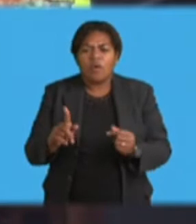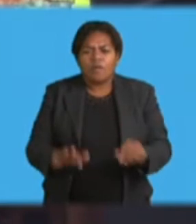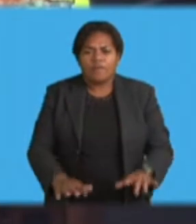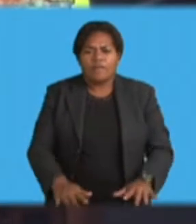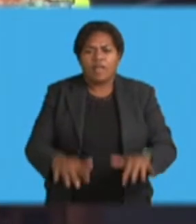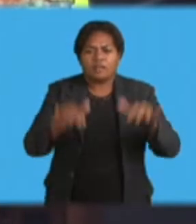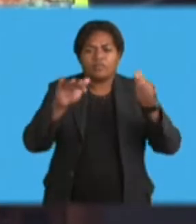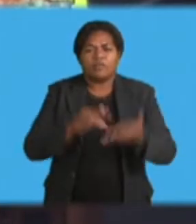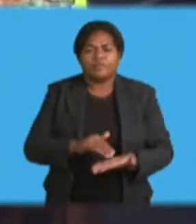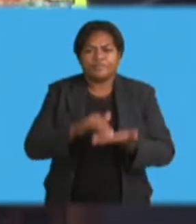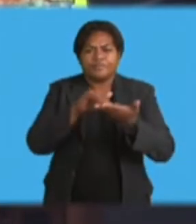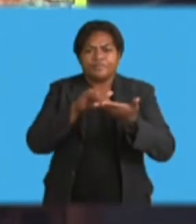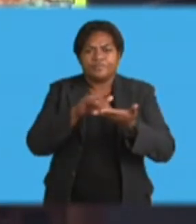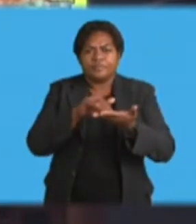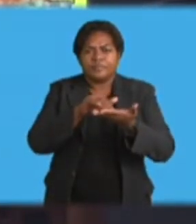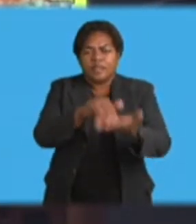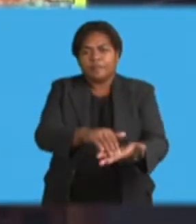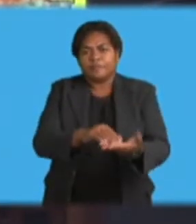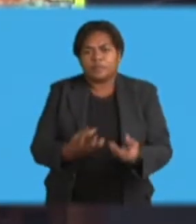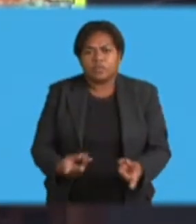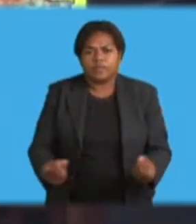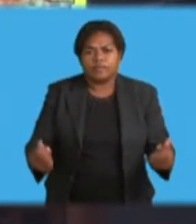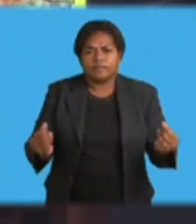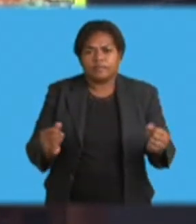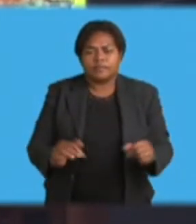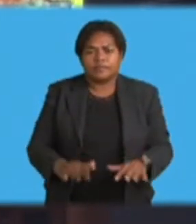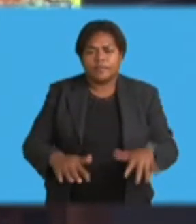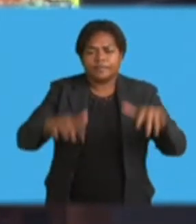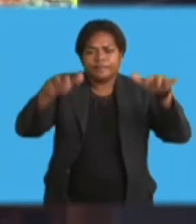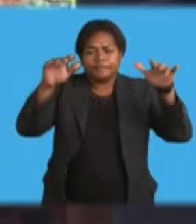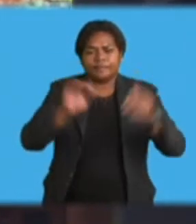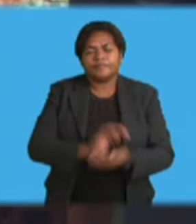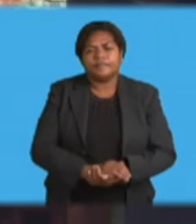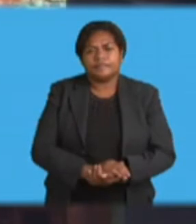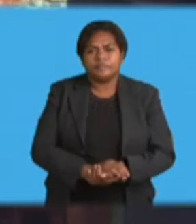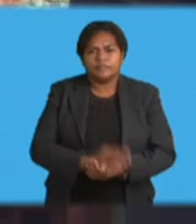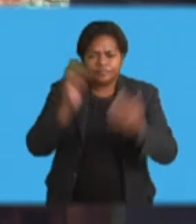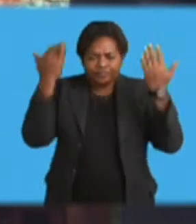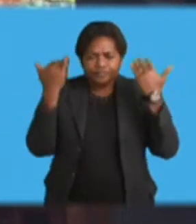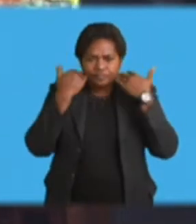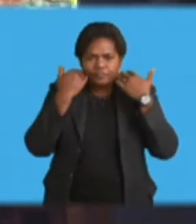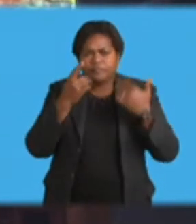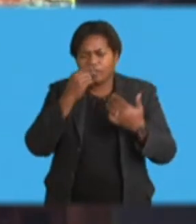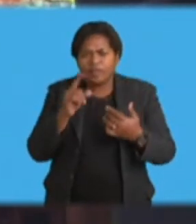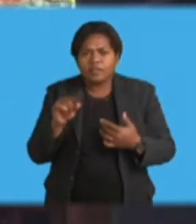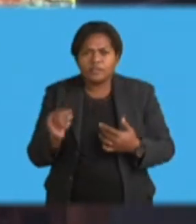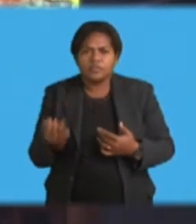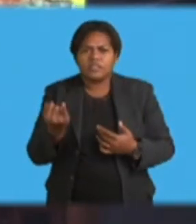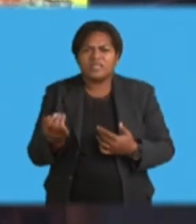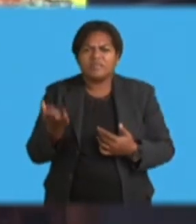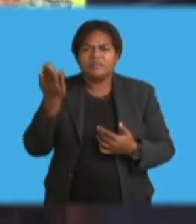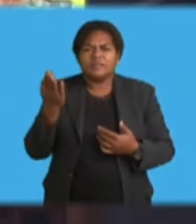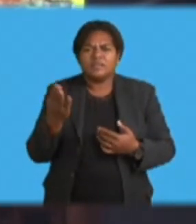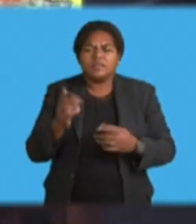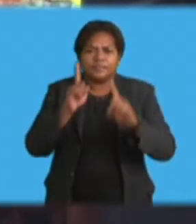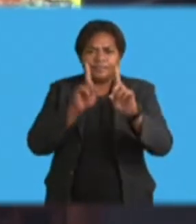of diversion point as well as upstream of the diversion point. So, Mr. Speaker, we can do it upstream near the watershed,